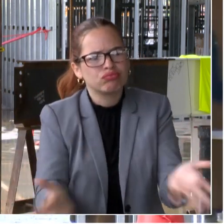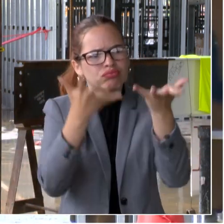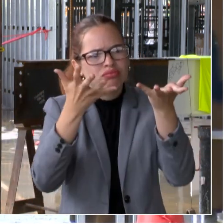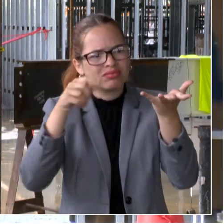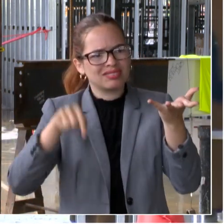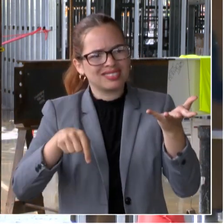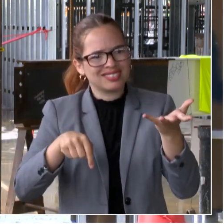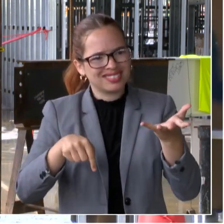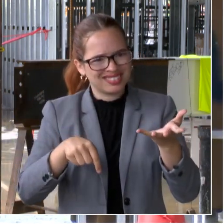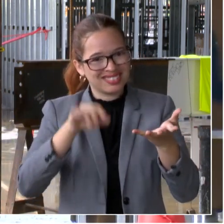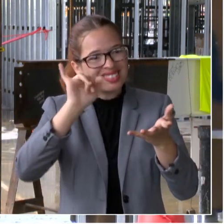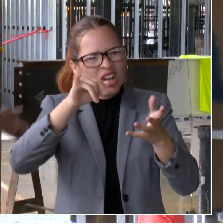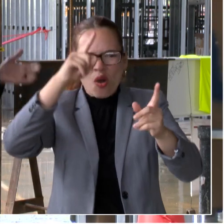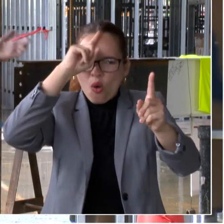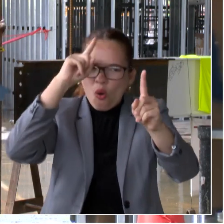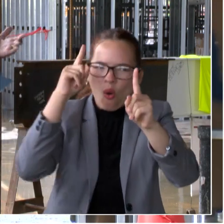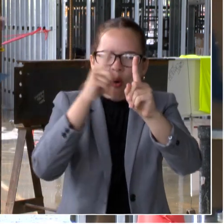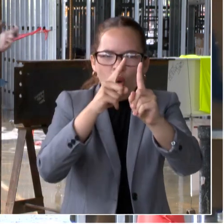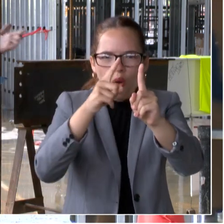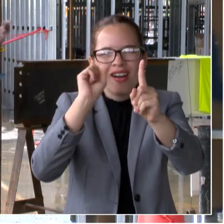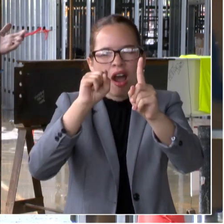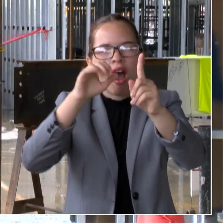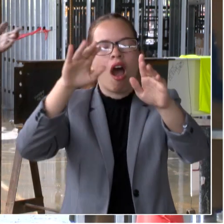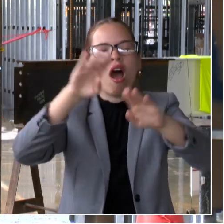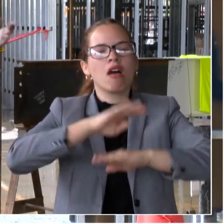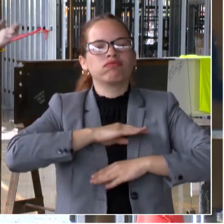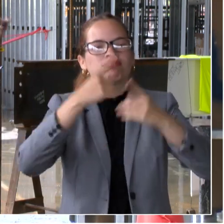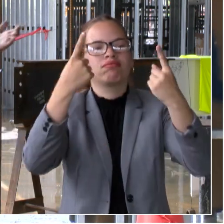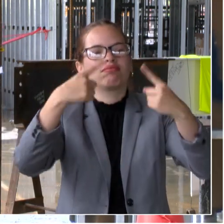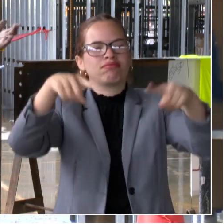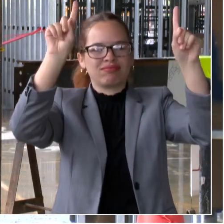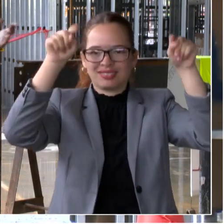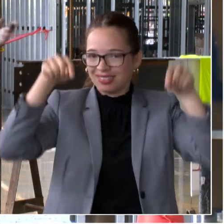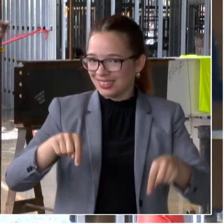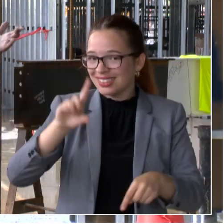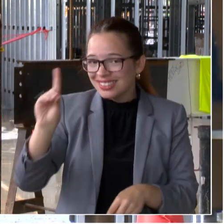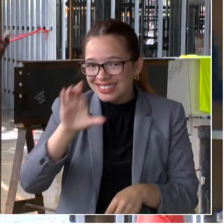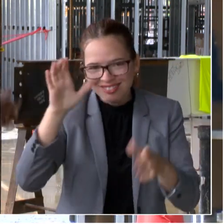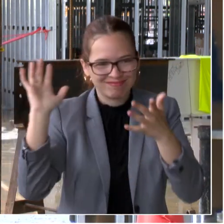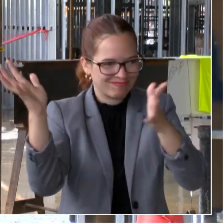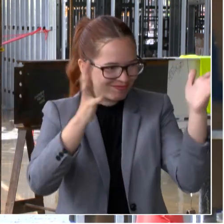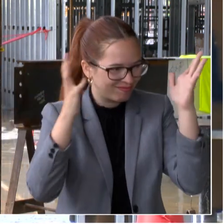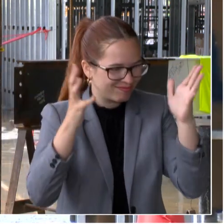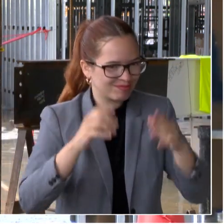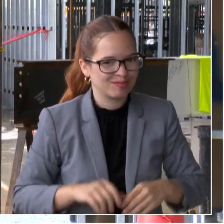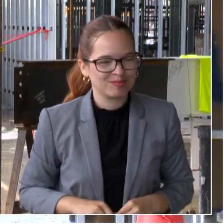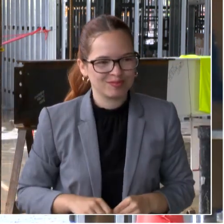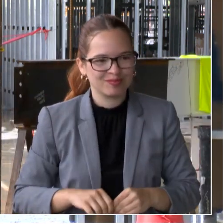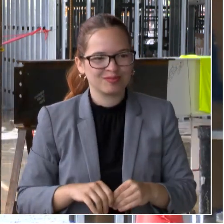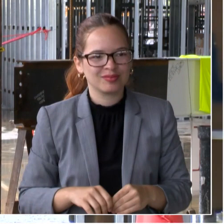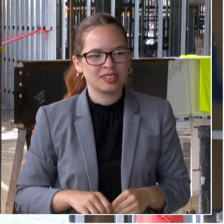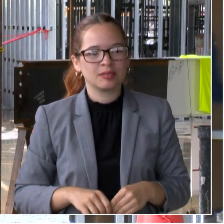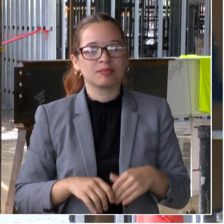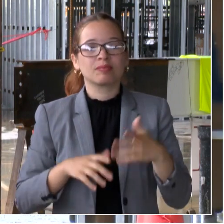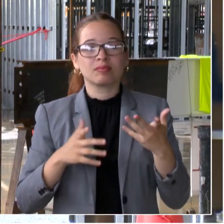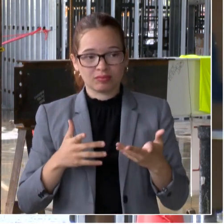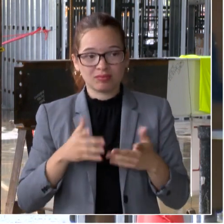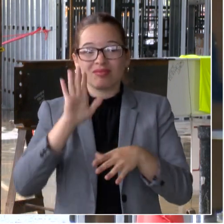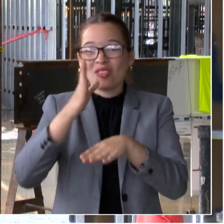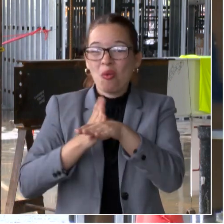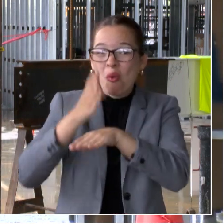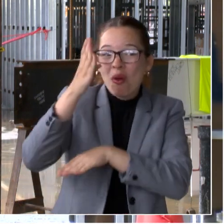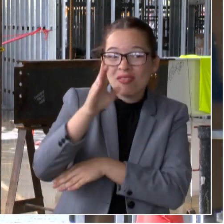create opportunities for DC businesses, we can create good union jobs, and we can fulfill